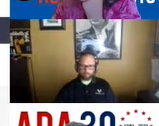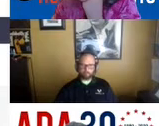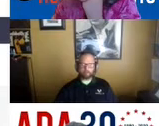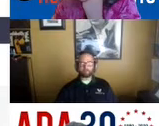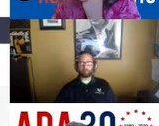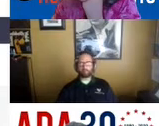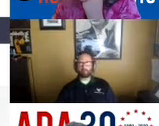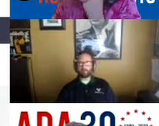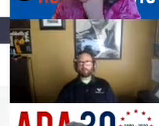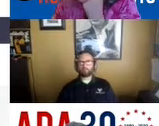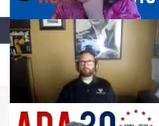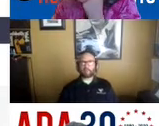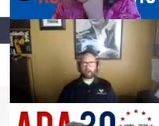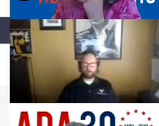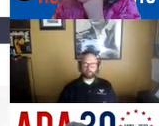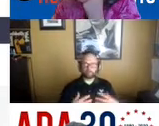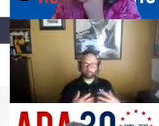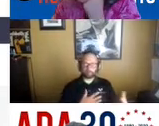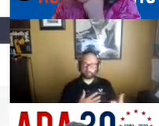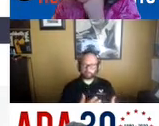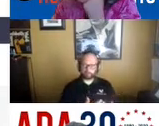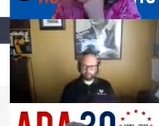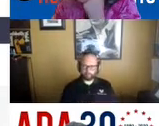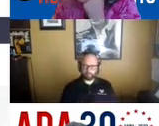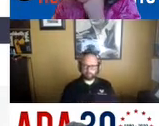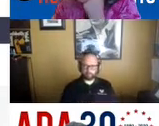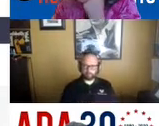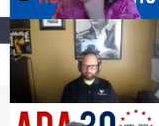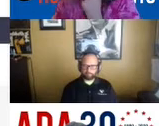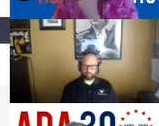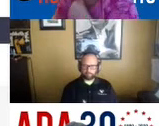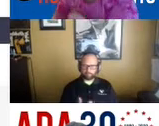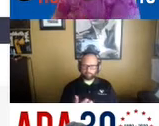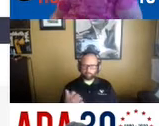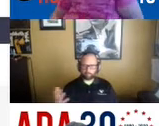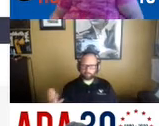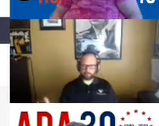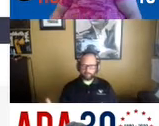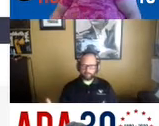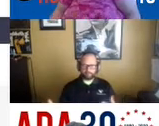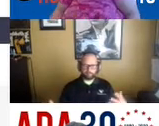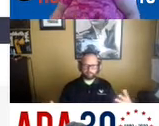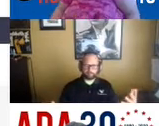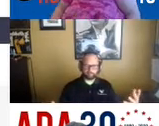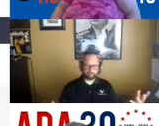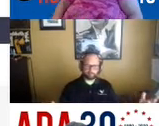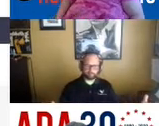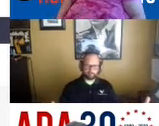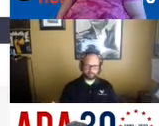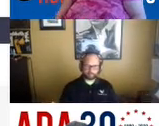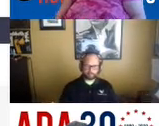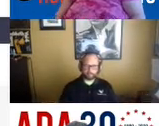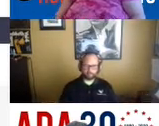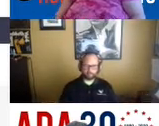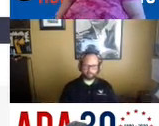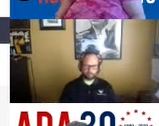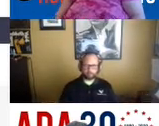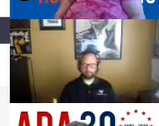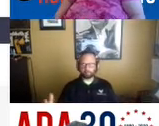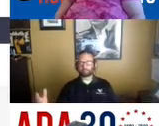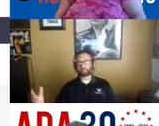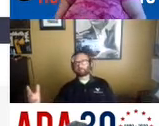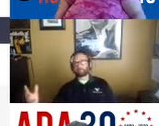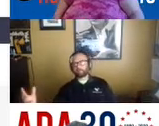right? So we talked about how your Zoom experience might be different when you're using an iPad versus a desktop